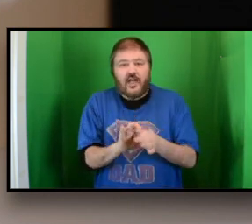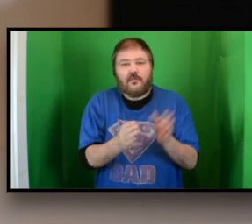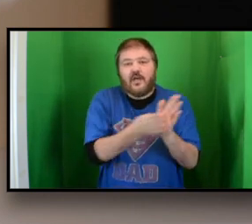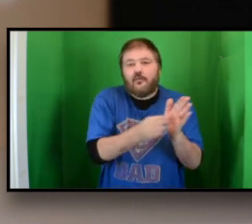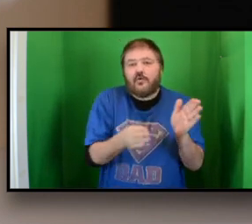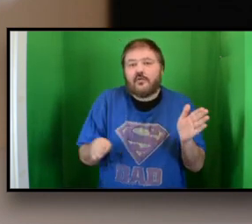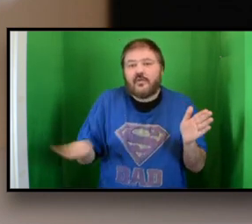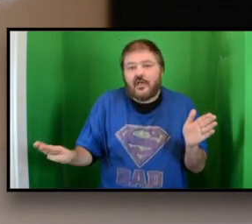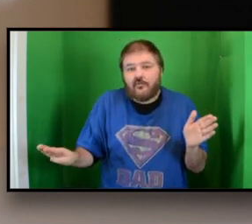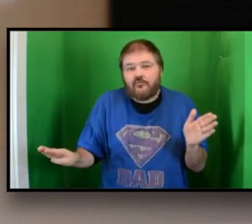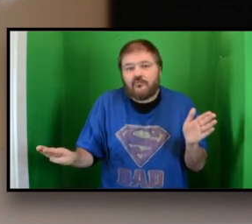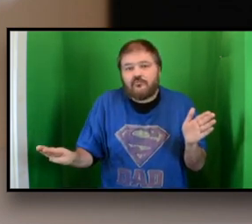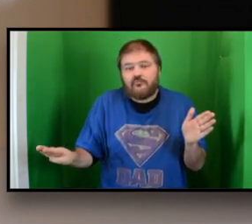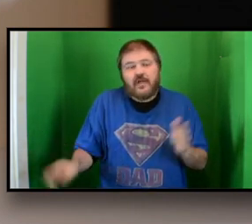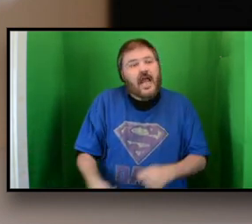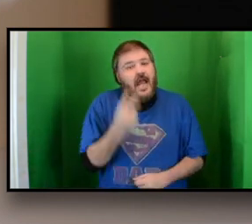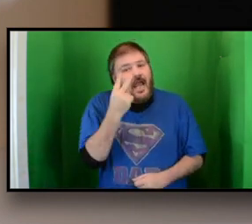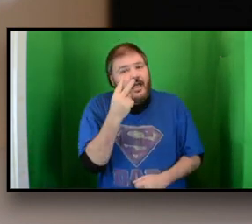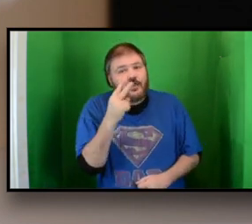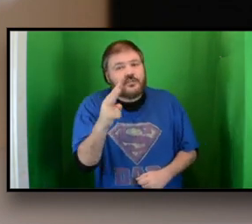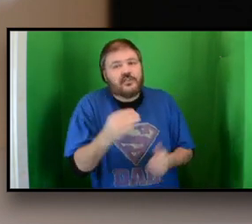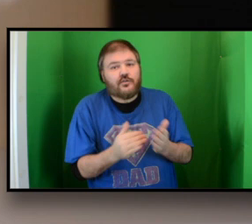other notifications from me.